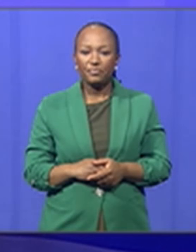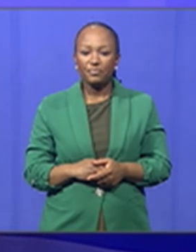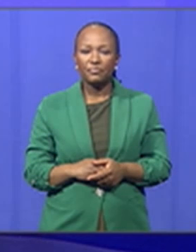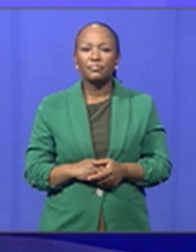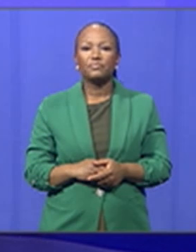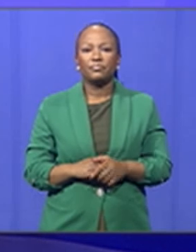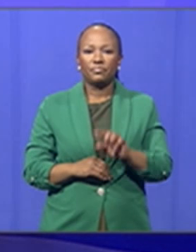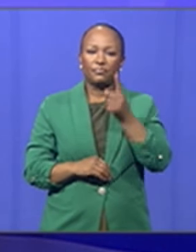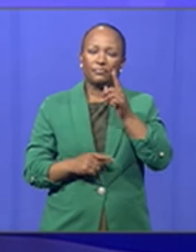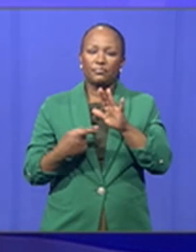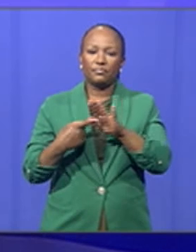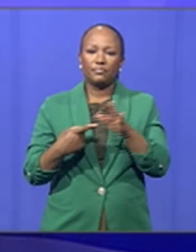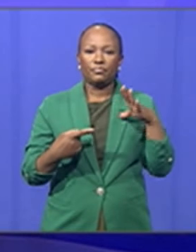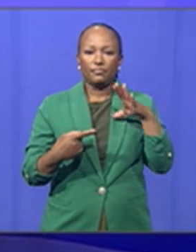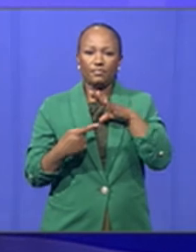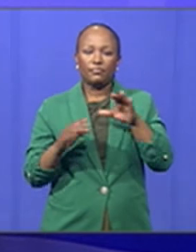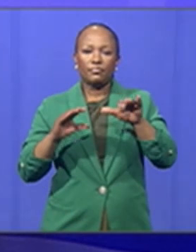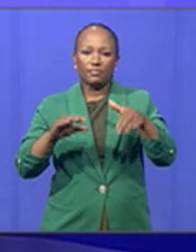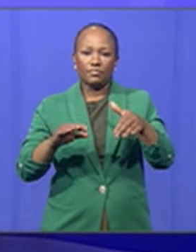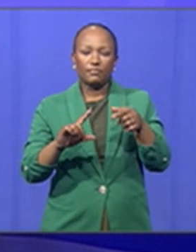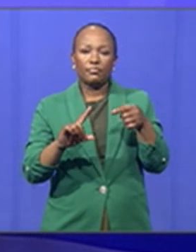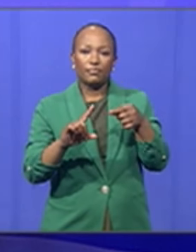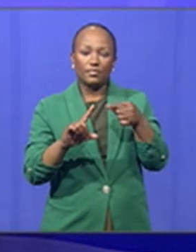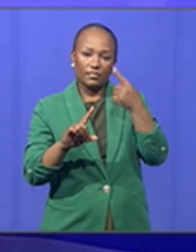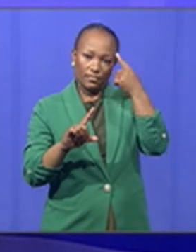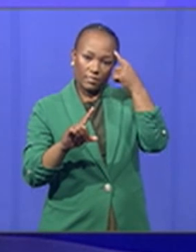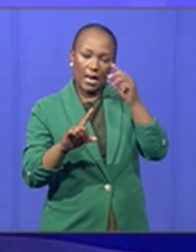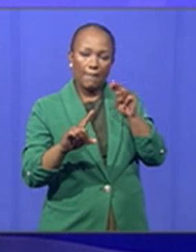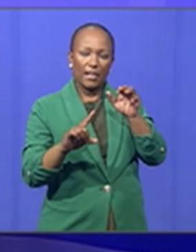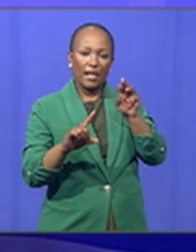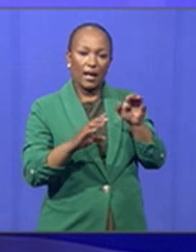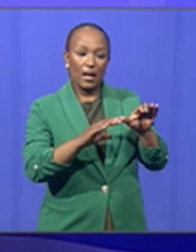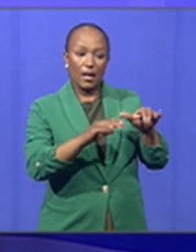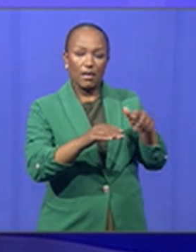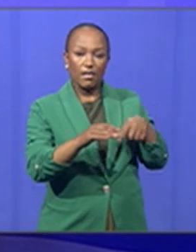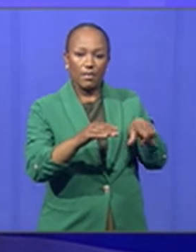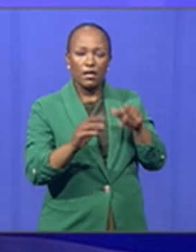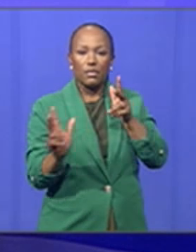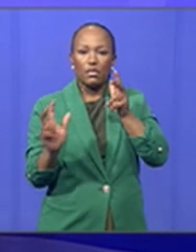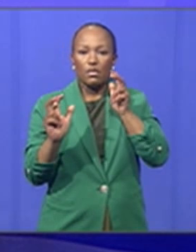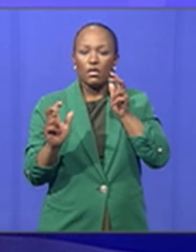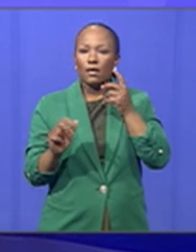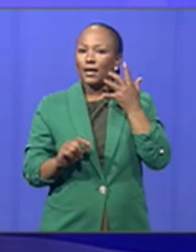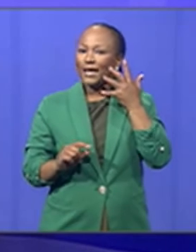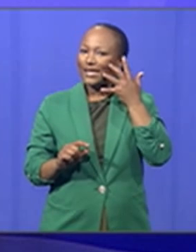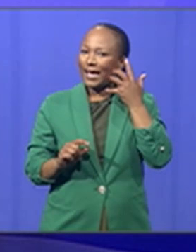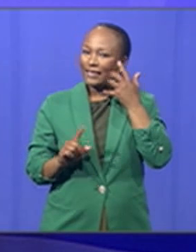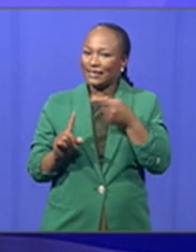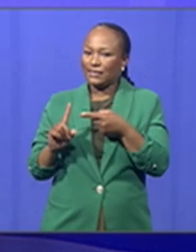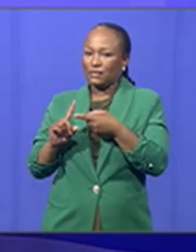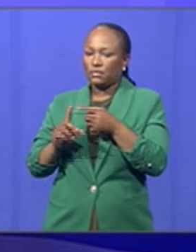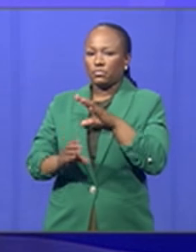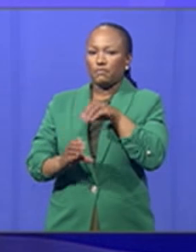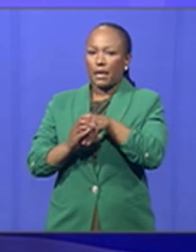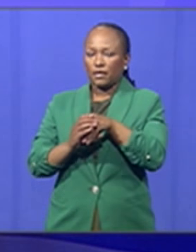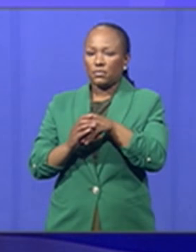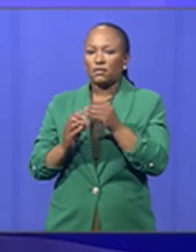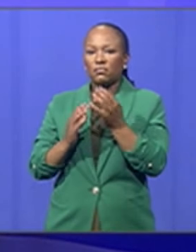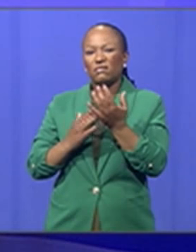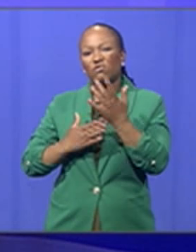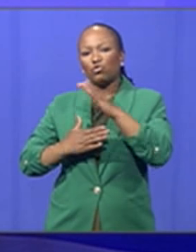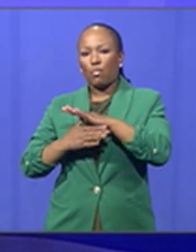Re thoma ka tša gore komišene ya Matlanga e kwele go tšwa molomong wa yo go latofatša go ele leloko la digongwana tša bosenyi Vusimusi Cat Matlala gore o